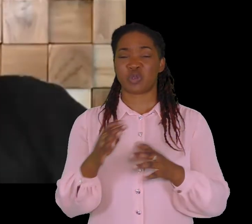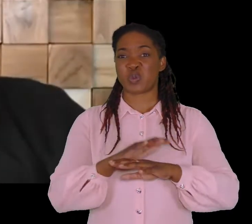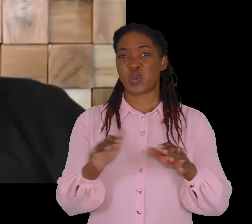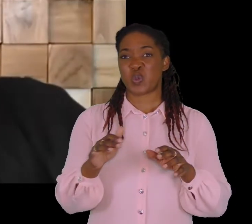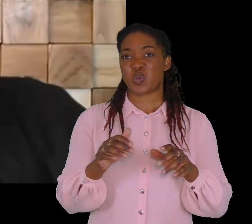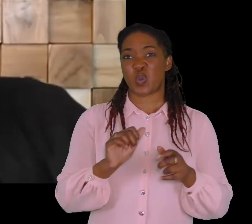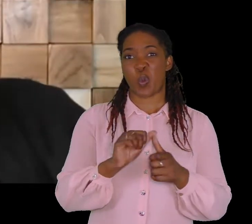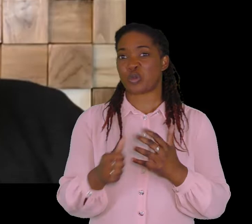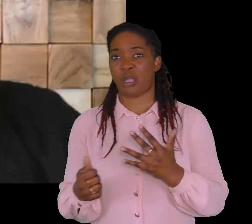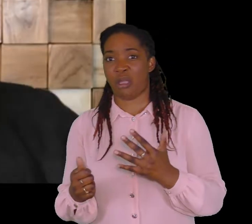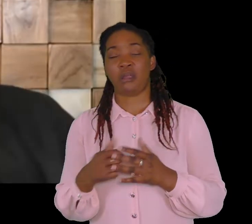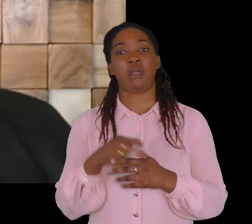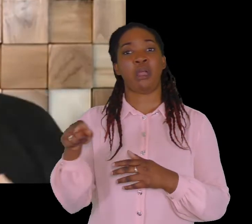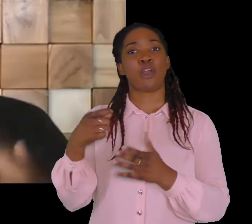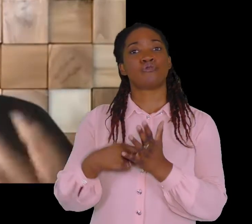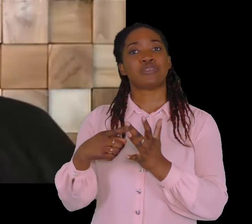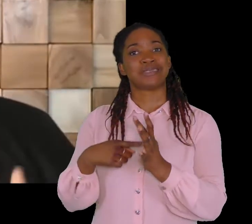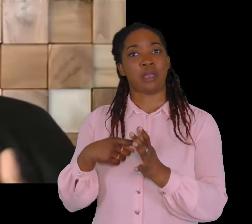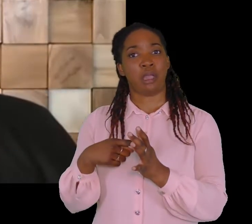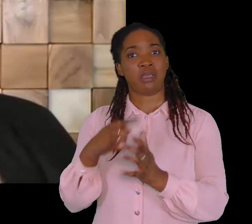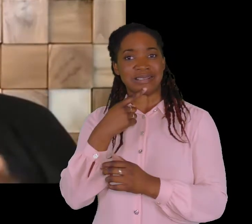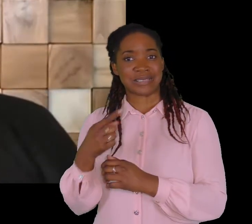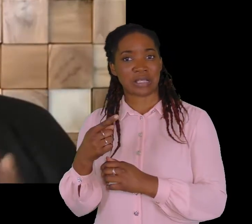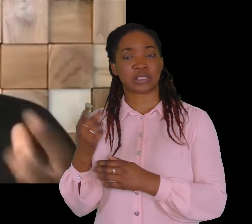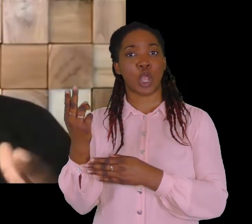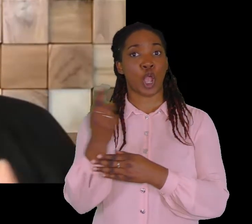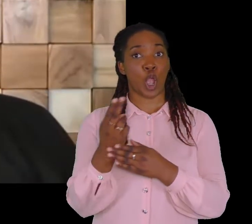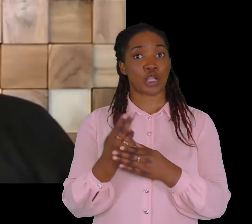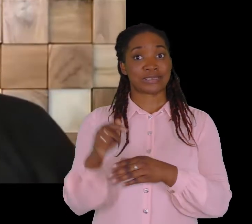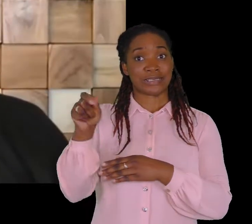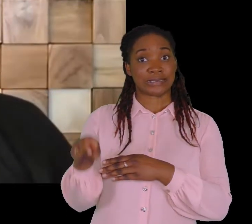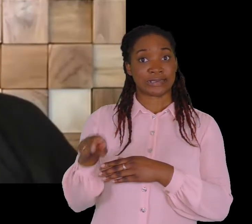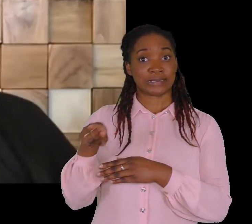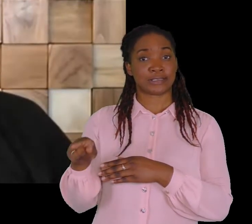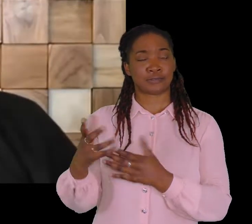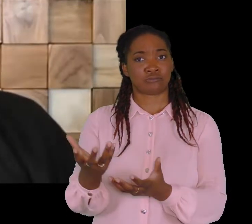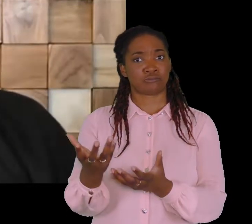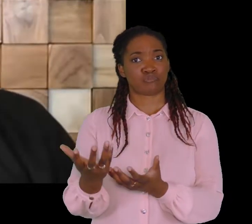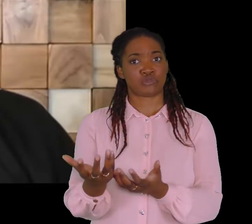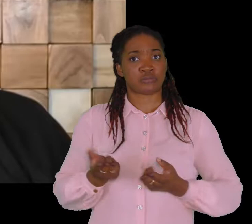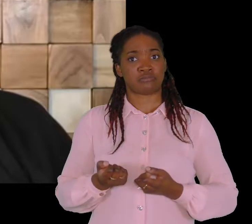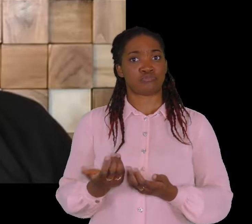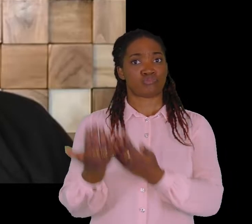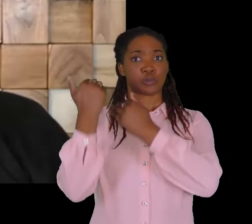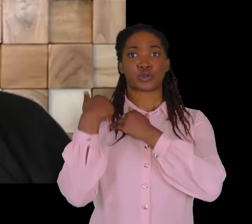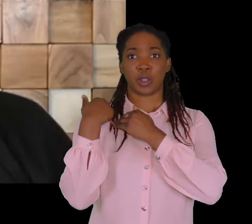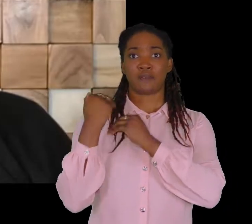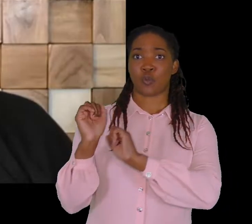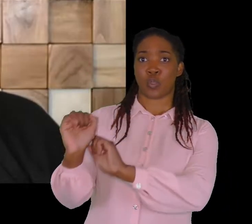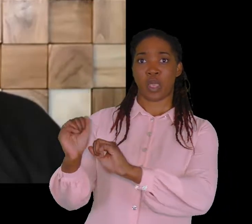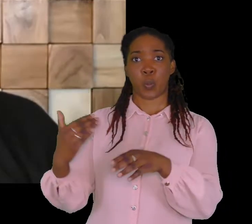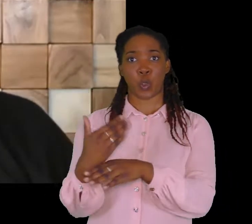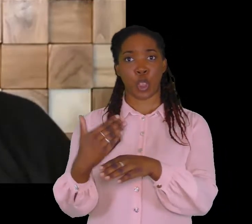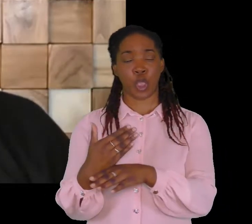that artists need to take responsibility for their work. It was a craft. I think the phrase you used